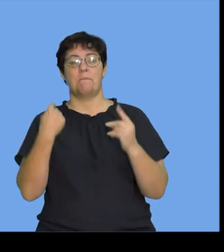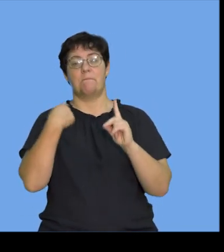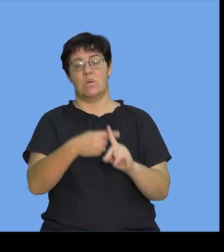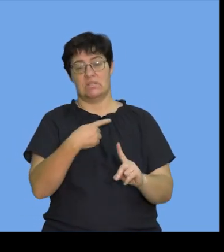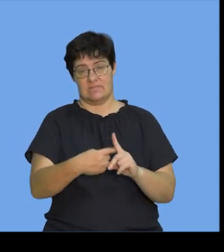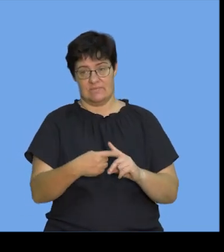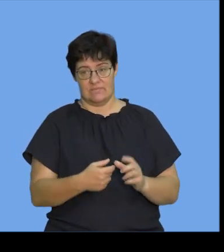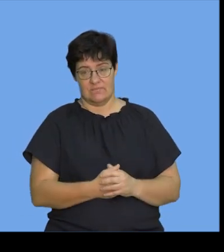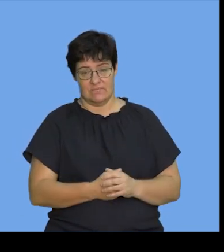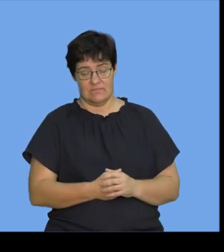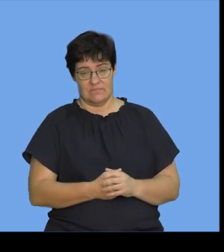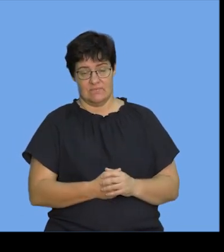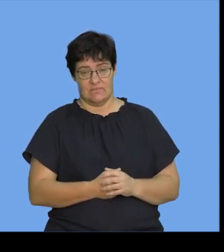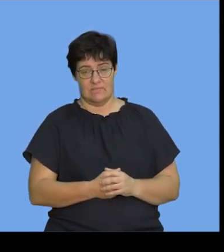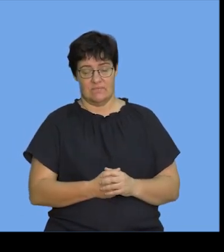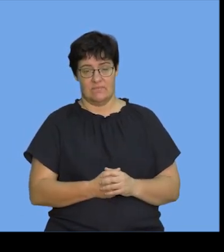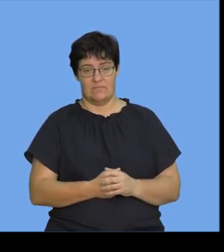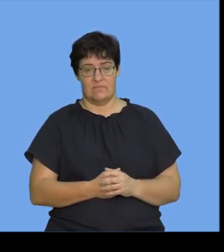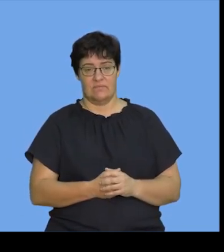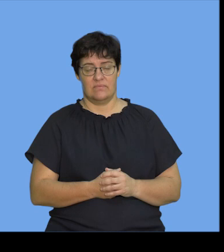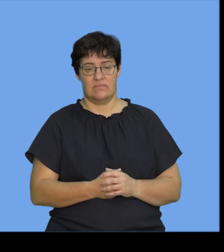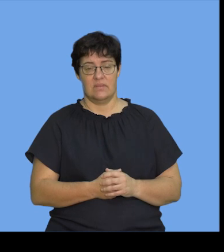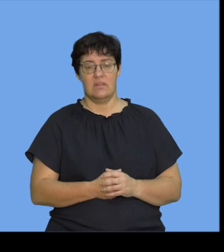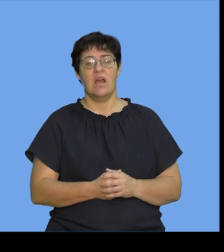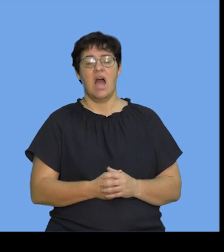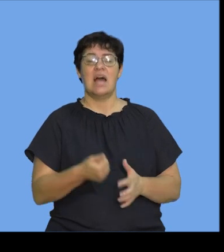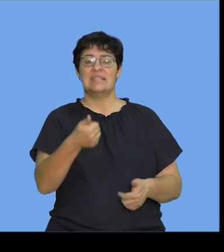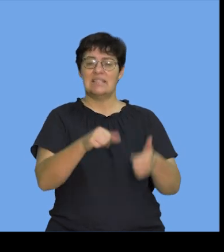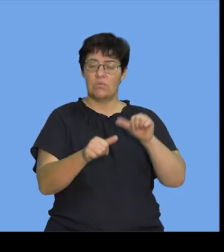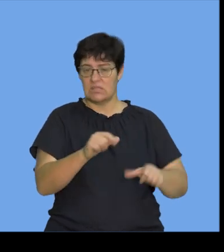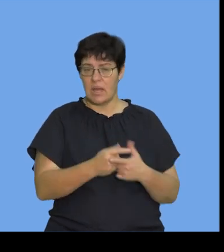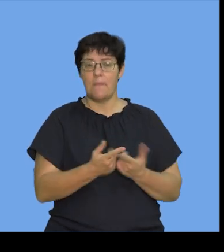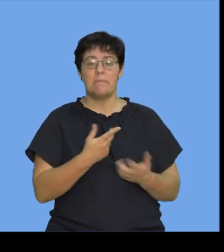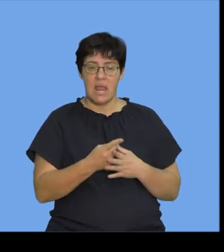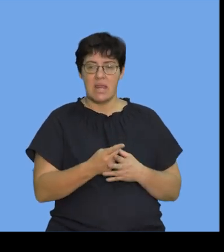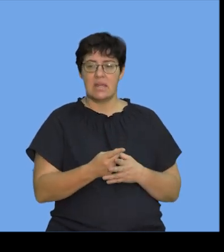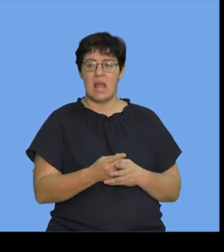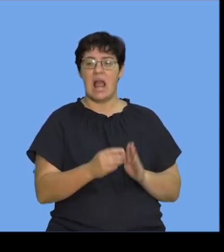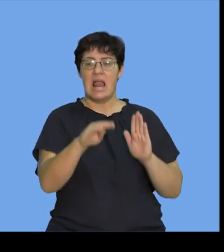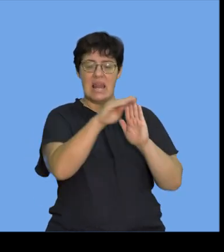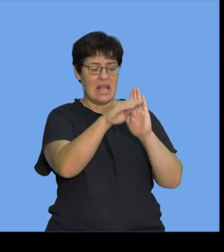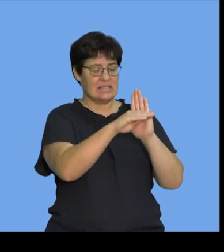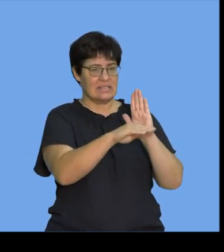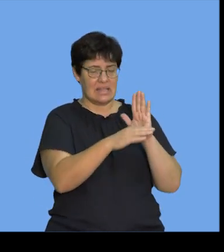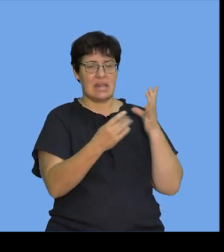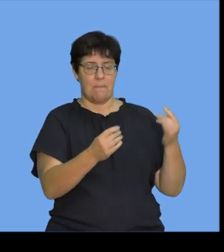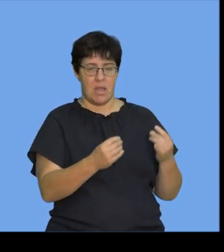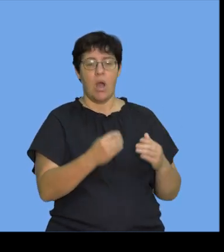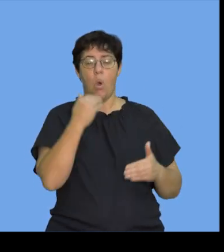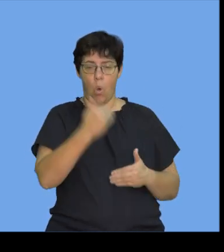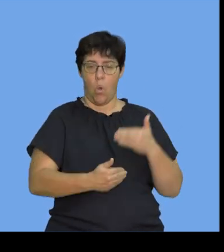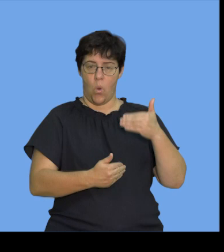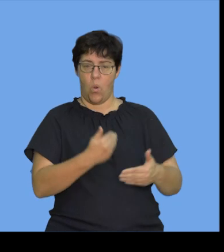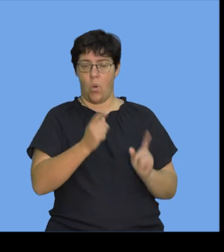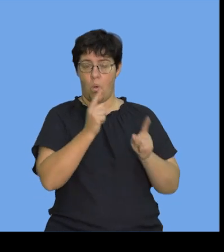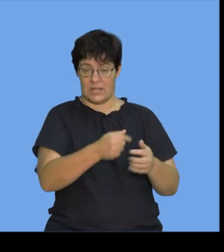number. And then now a sequence will be an ordered list of numbers or terms.